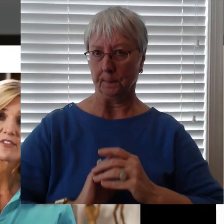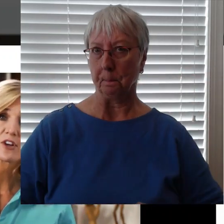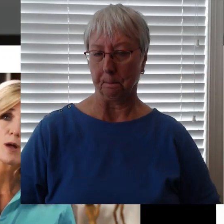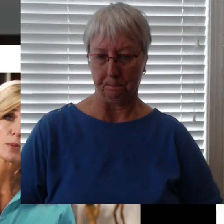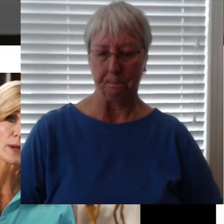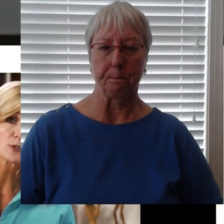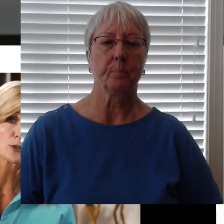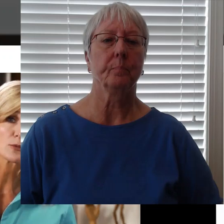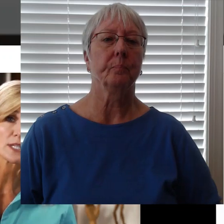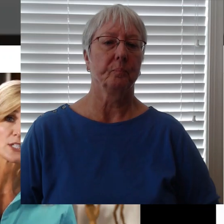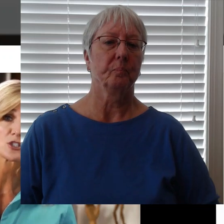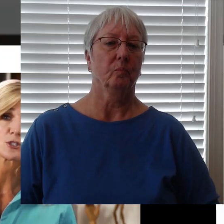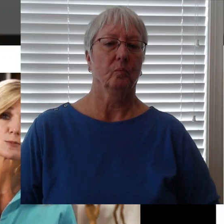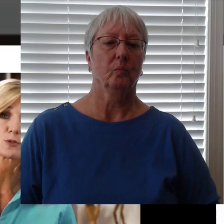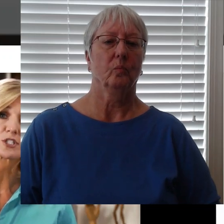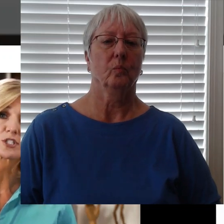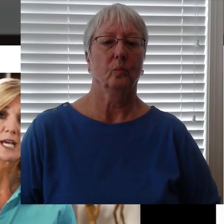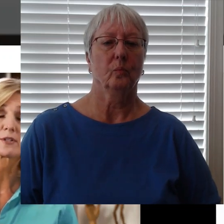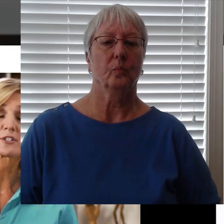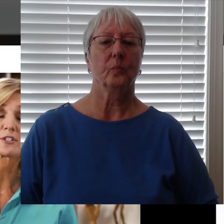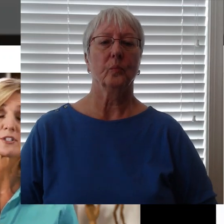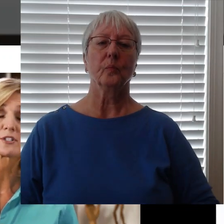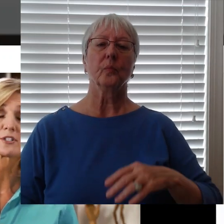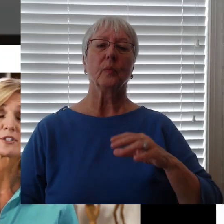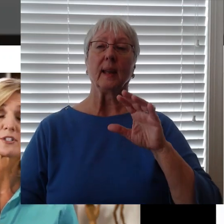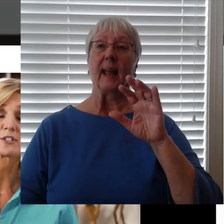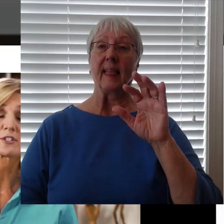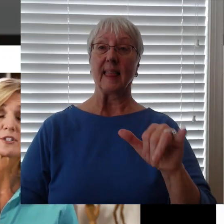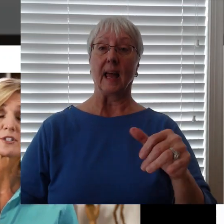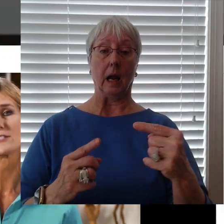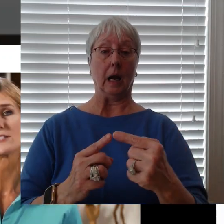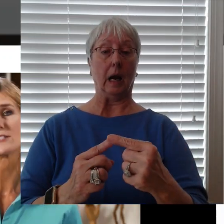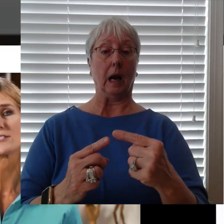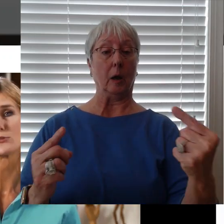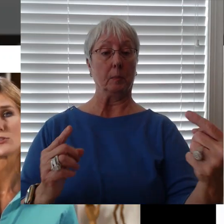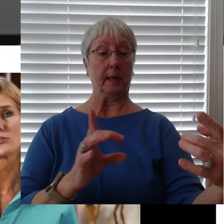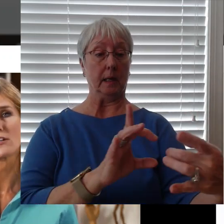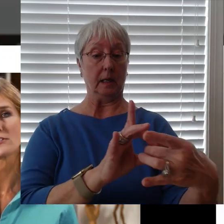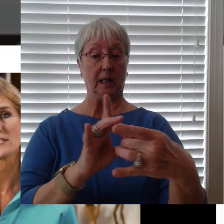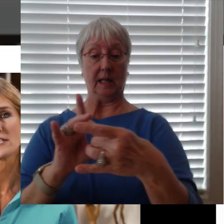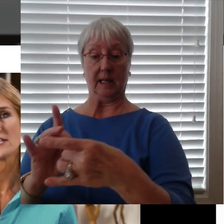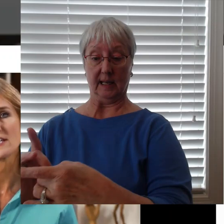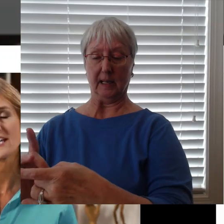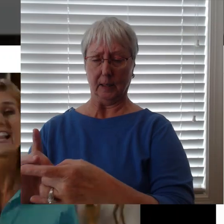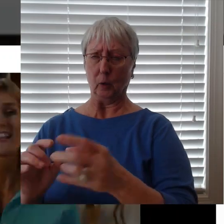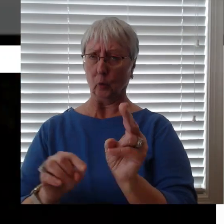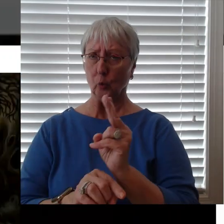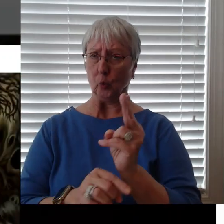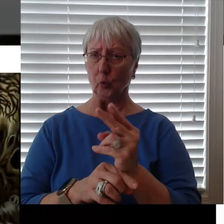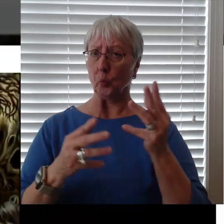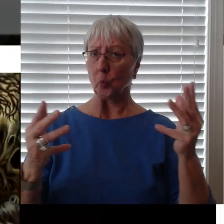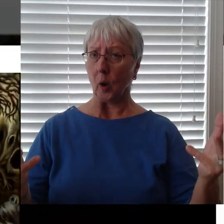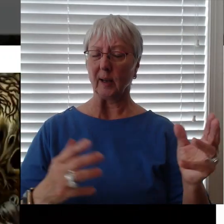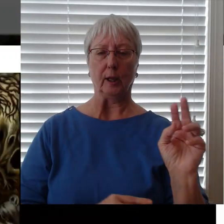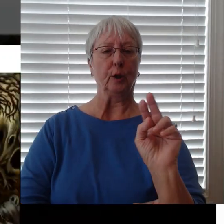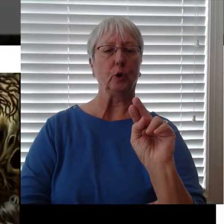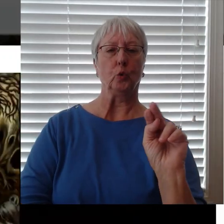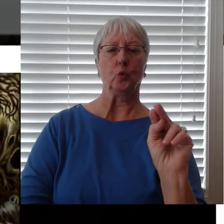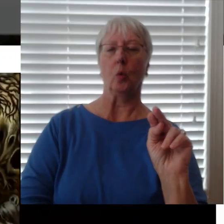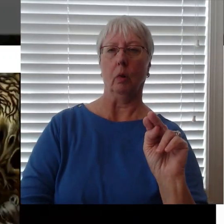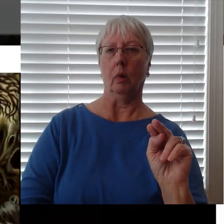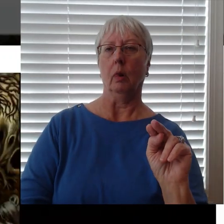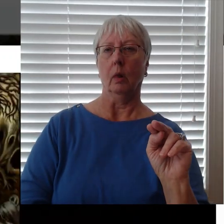if complementary relationships are established between these neutral colors. Let's look at a painting that I